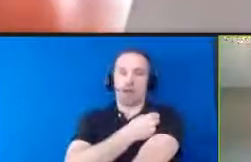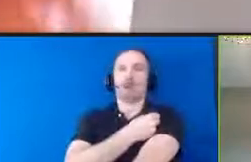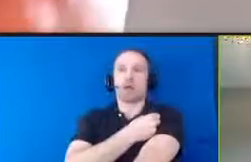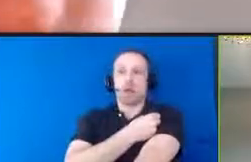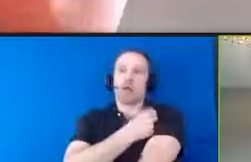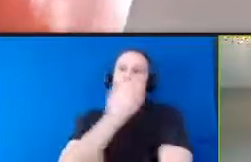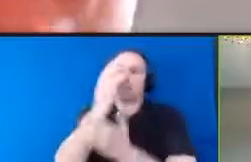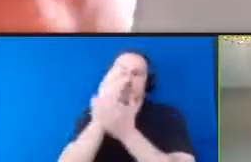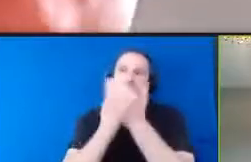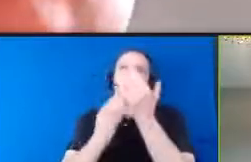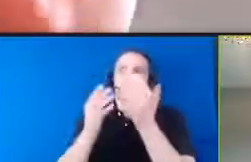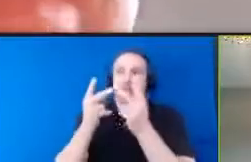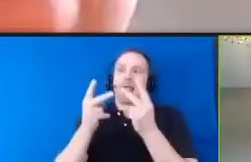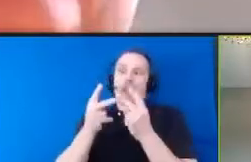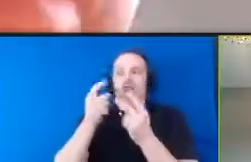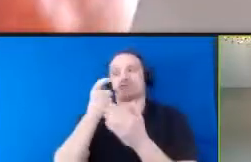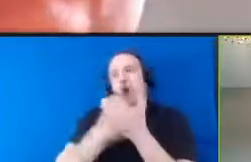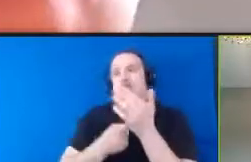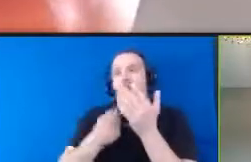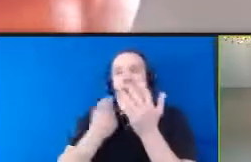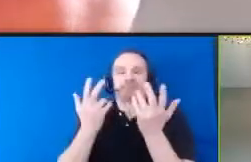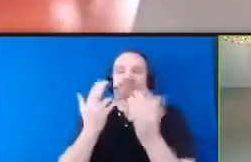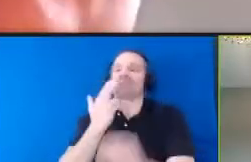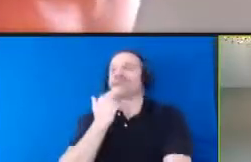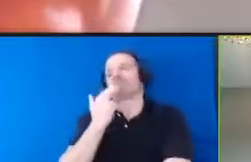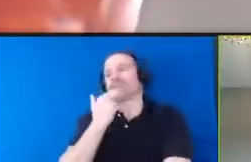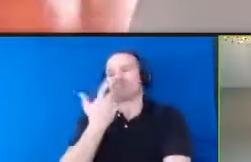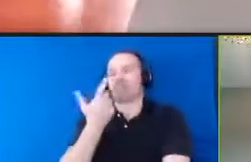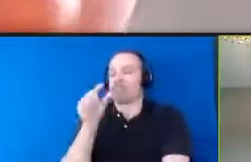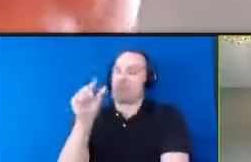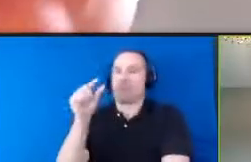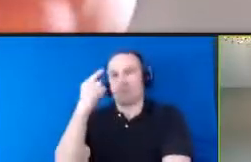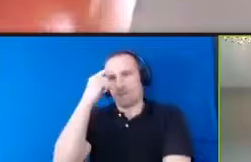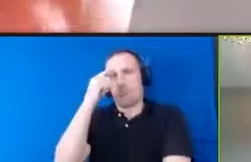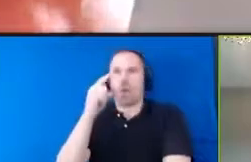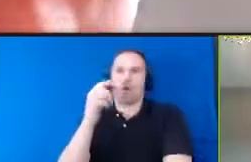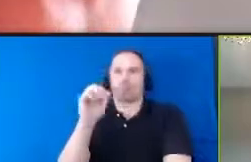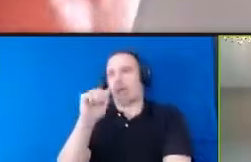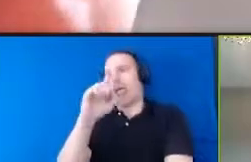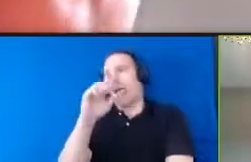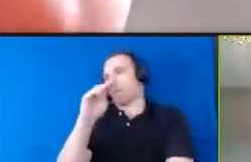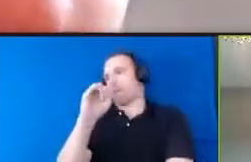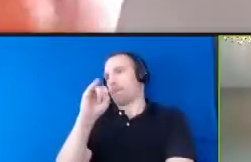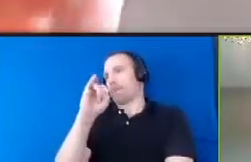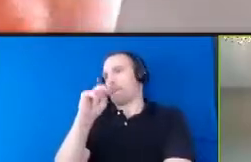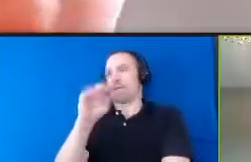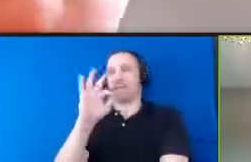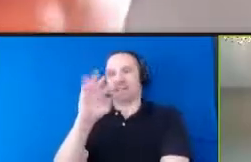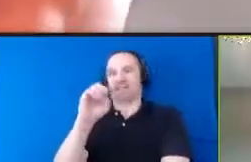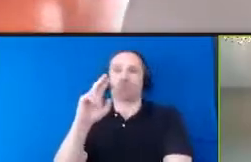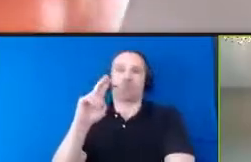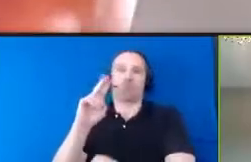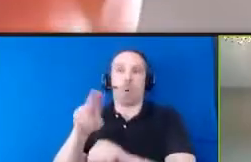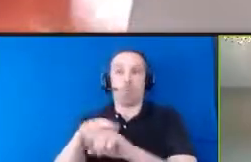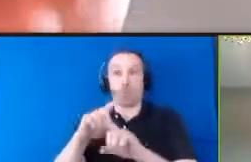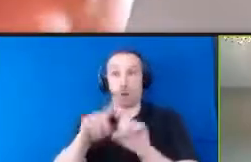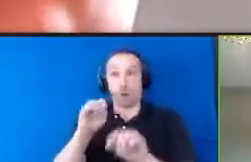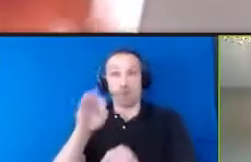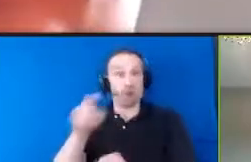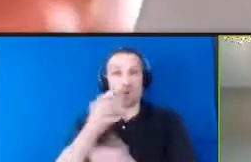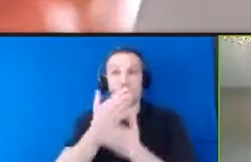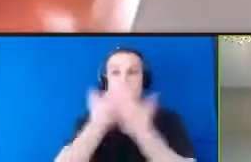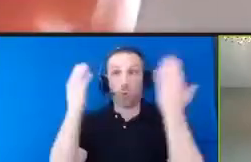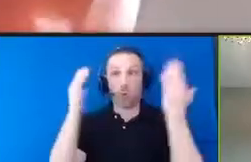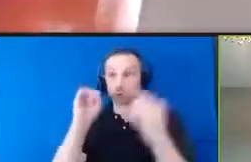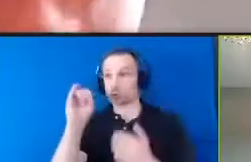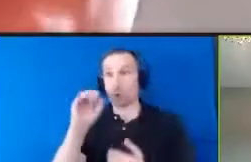a small amount for a vaccine administration fee. That's standard. However, if people don't have insurance or the